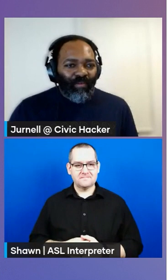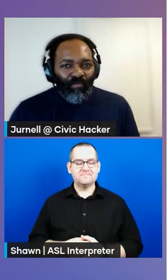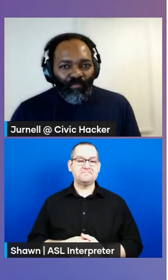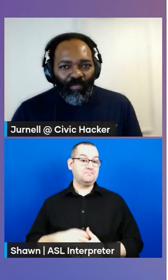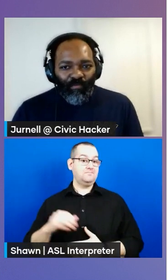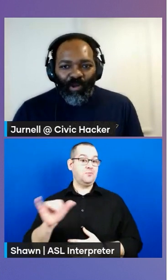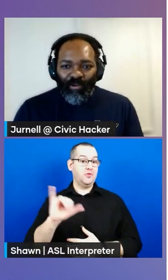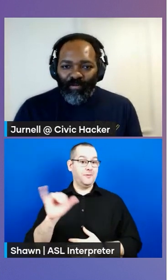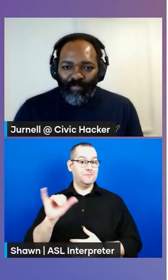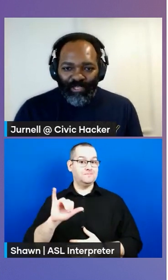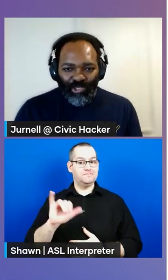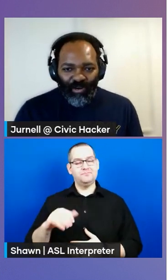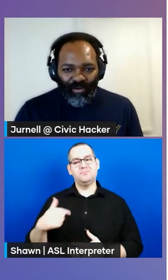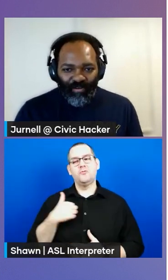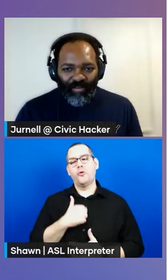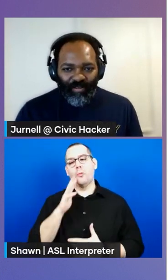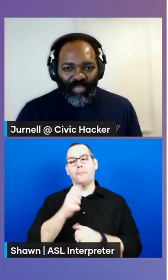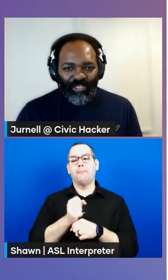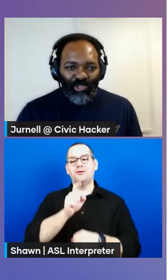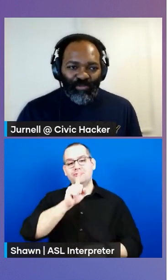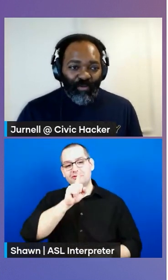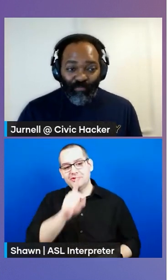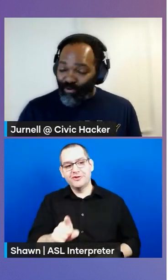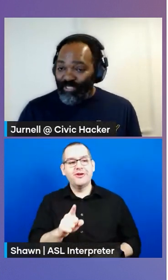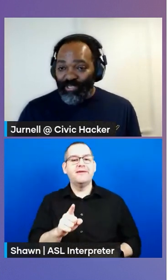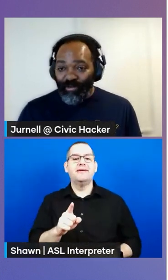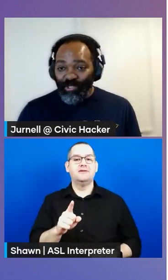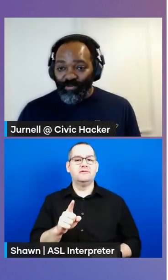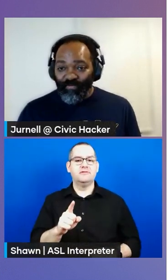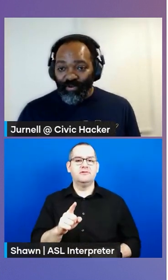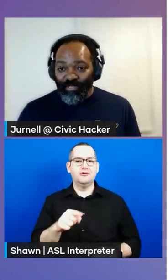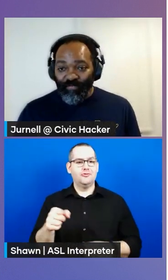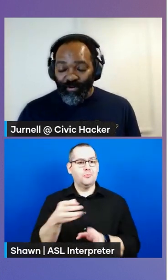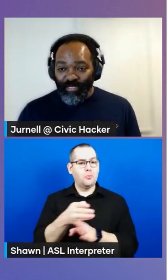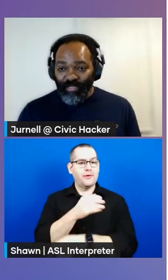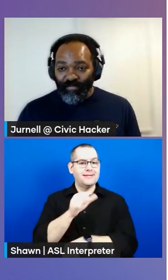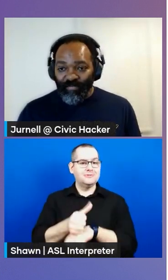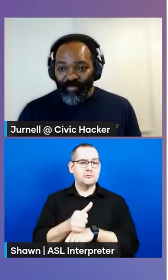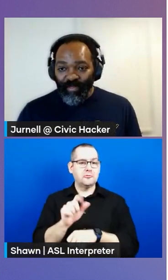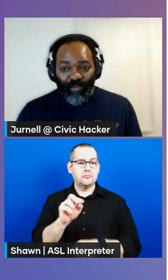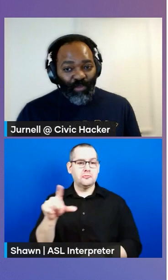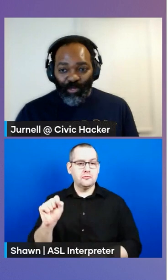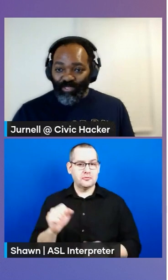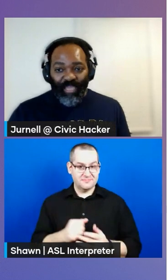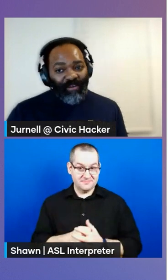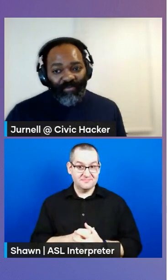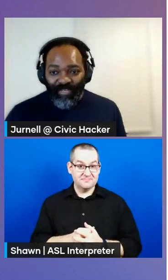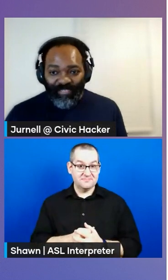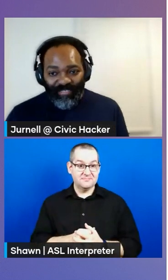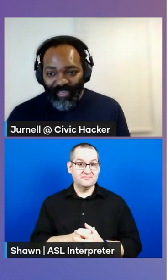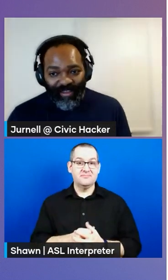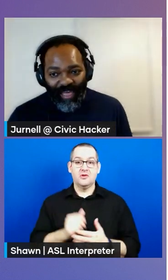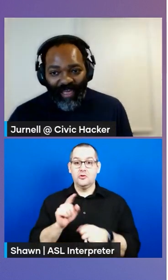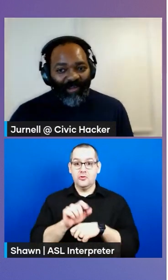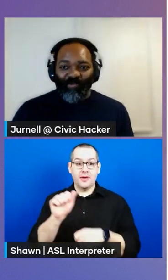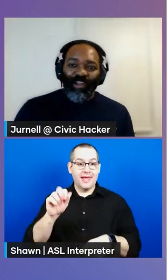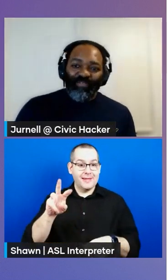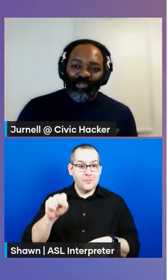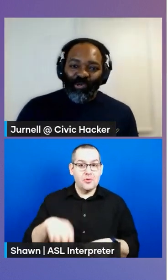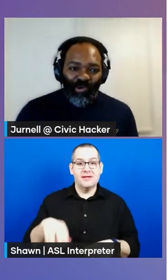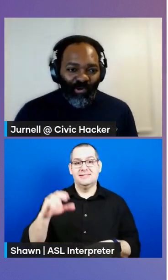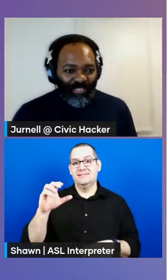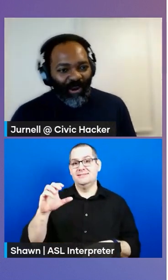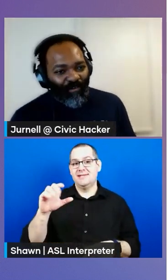Also, we're going to make sure that you pre-install your tools for your team. If you're using AWS CLI or